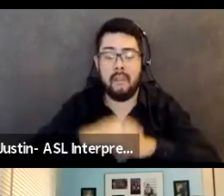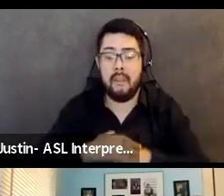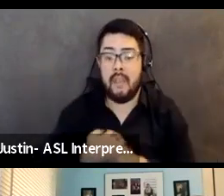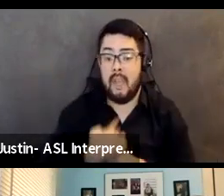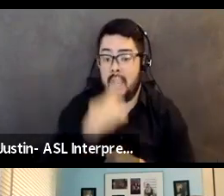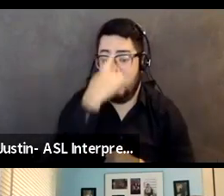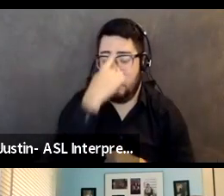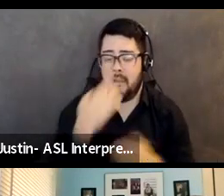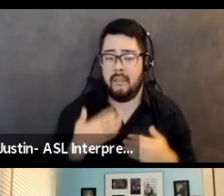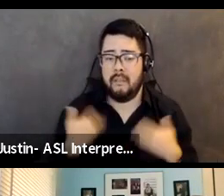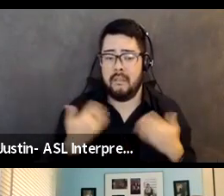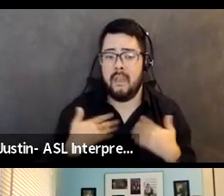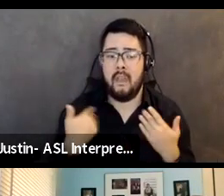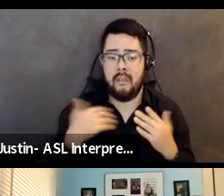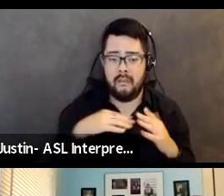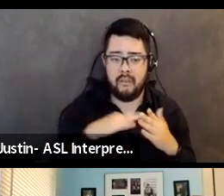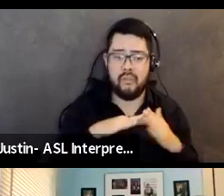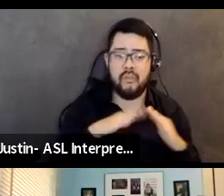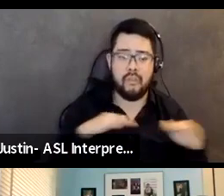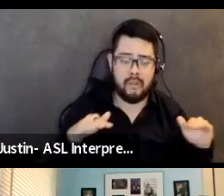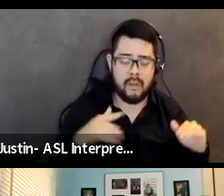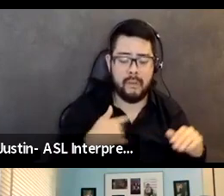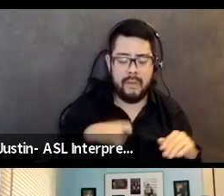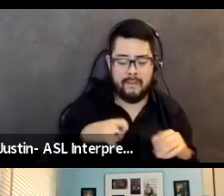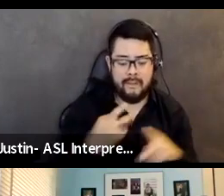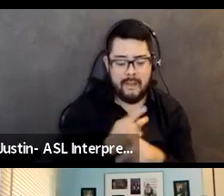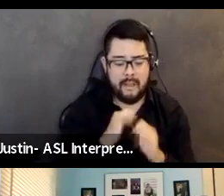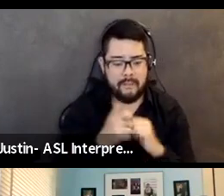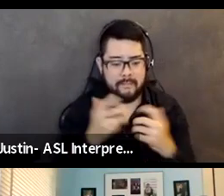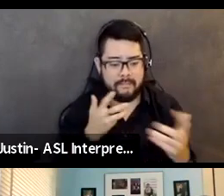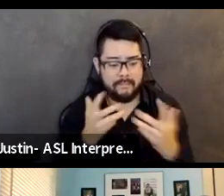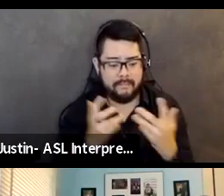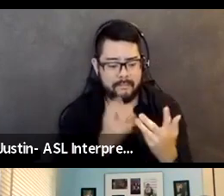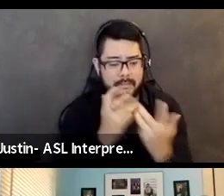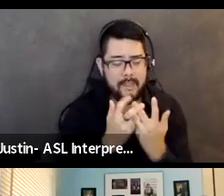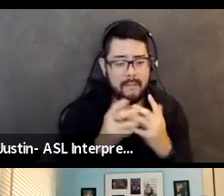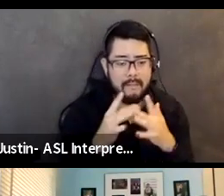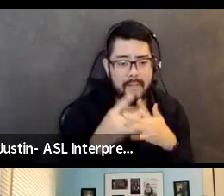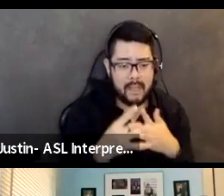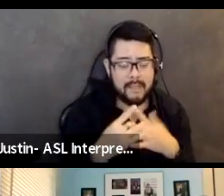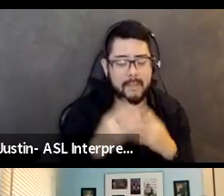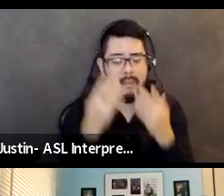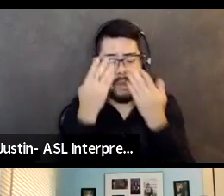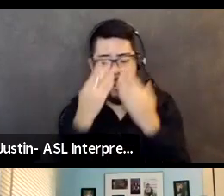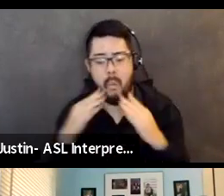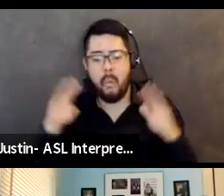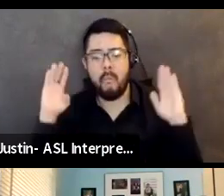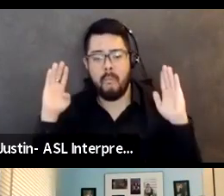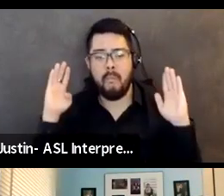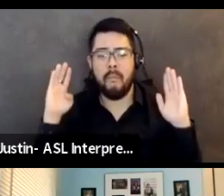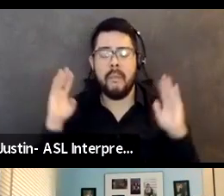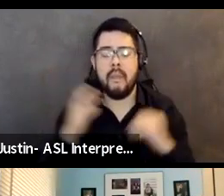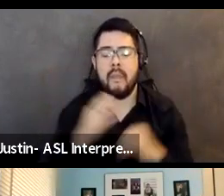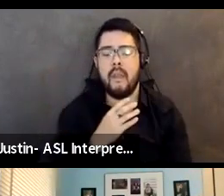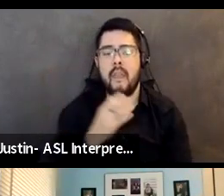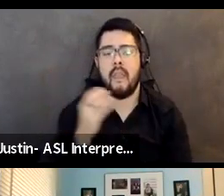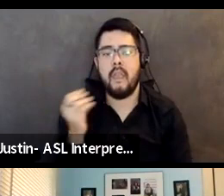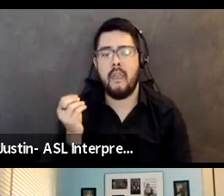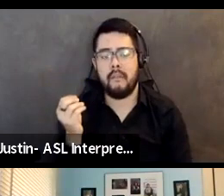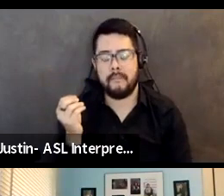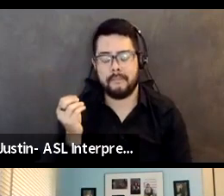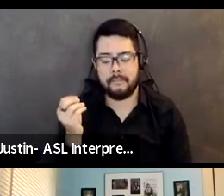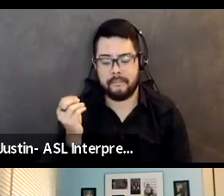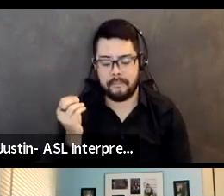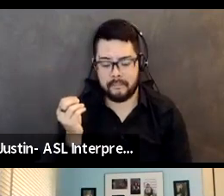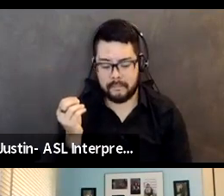children we have to remain flexible and open and i think have a a way of